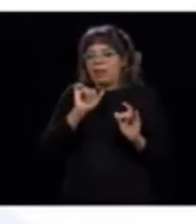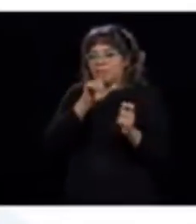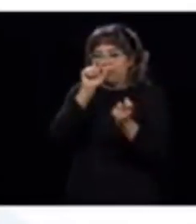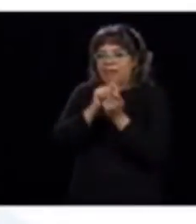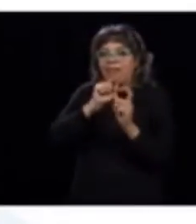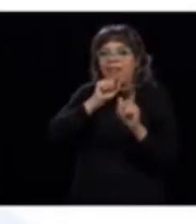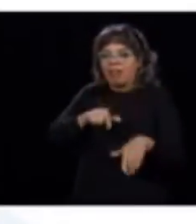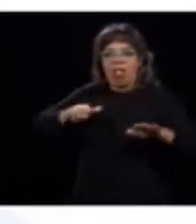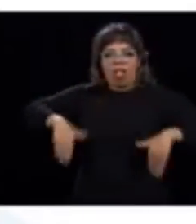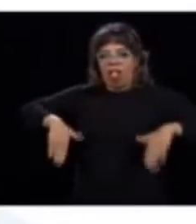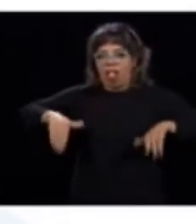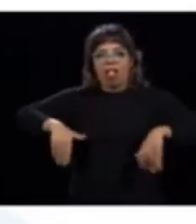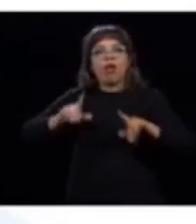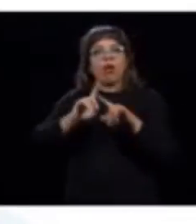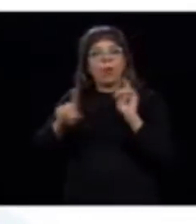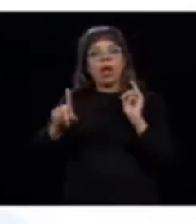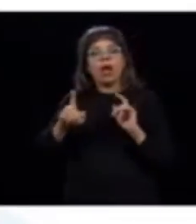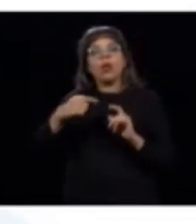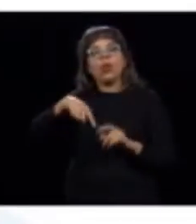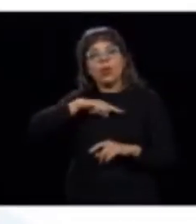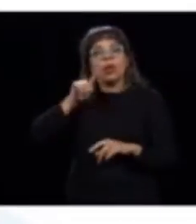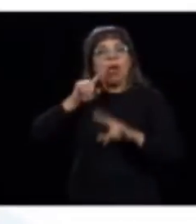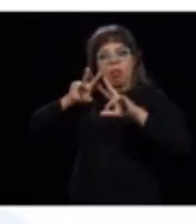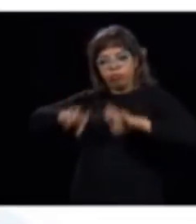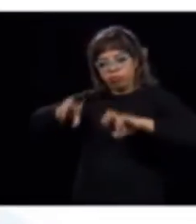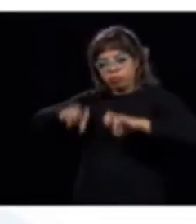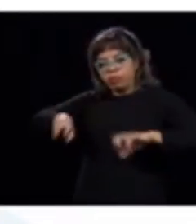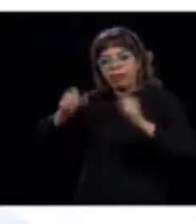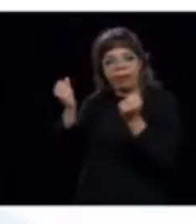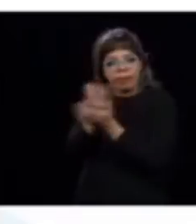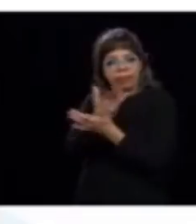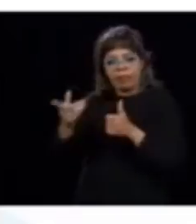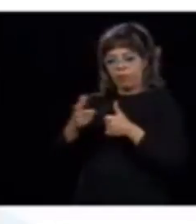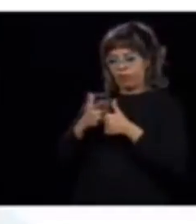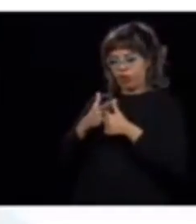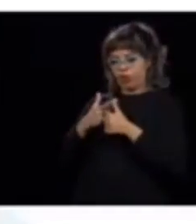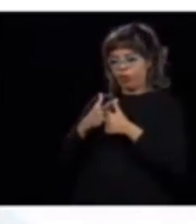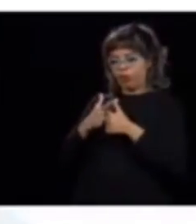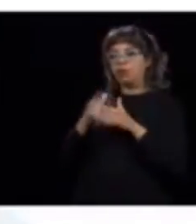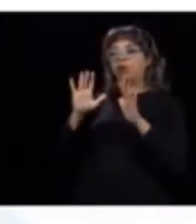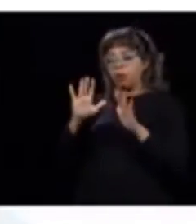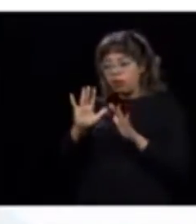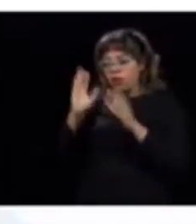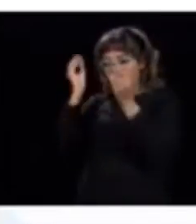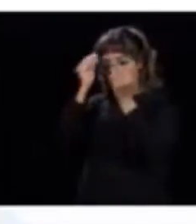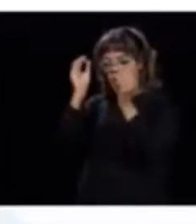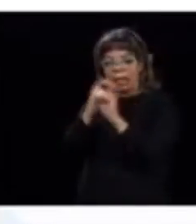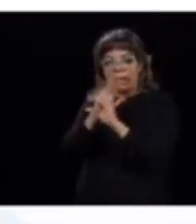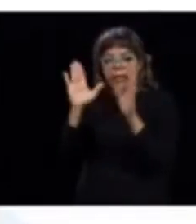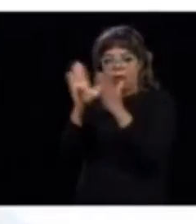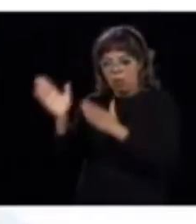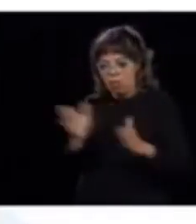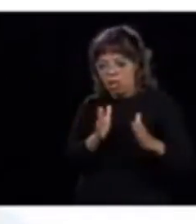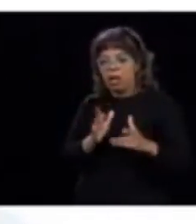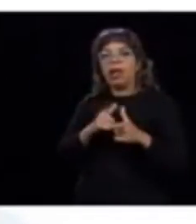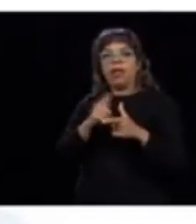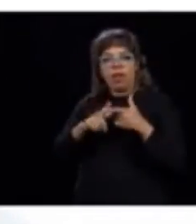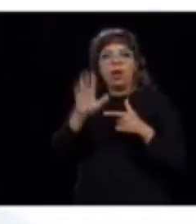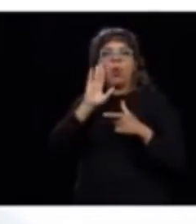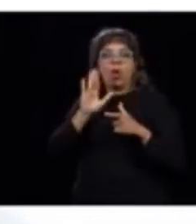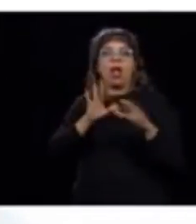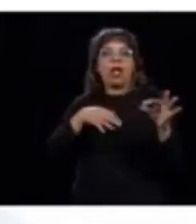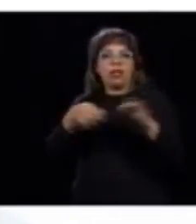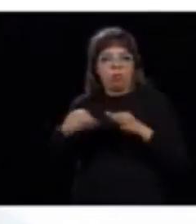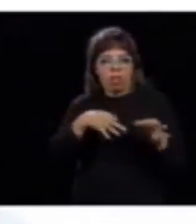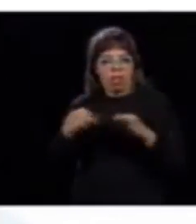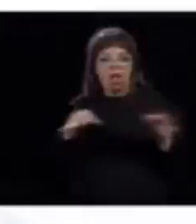and we'll make sure to protect our teachers for sure. So when we'll be ready we'll explain exactly what